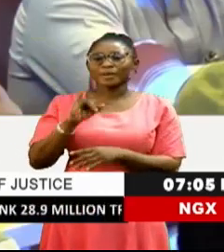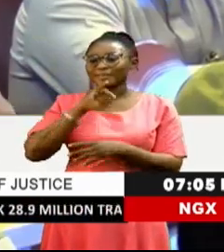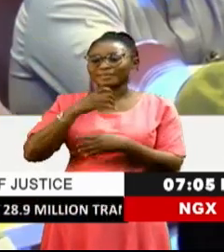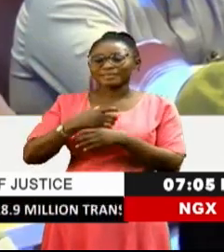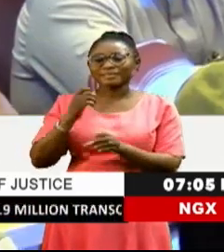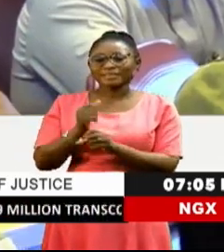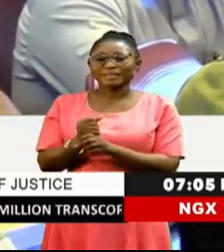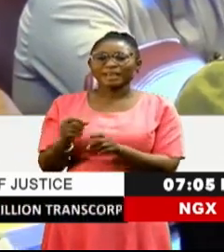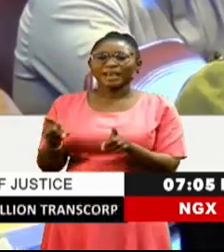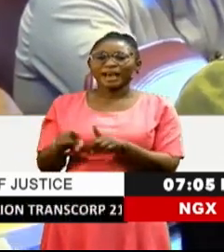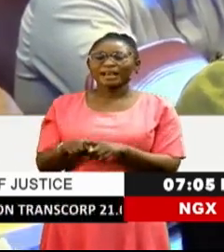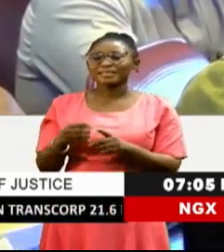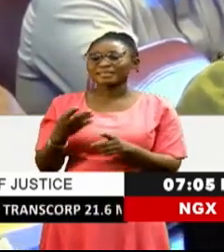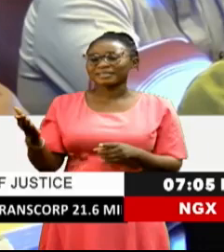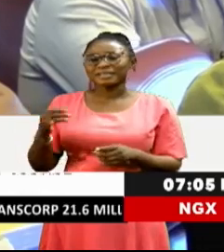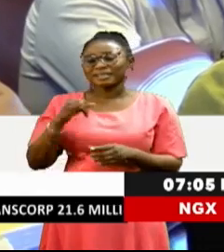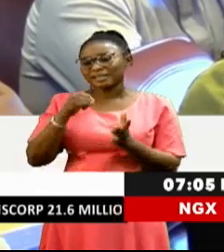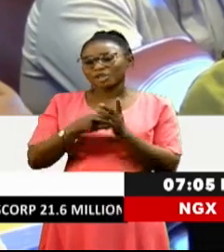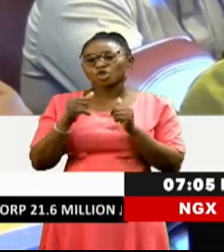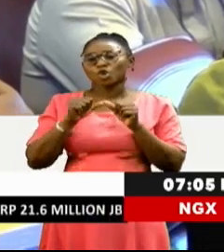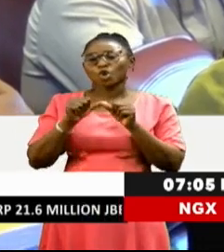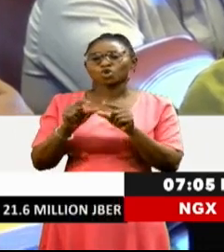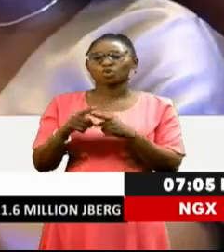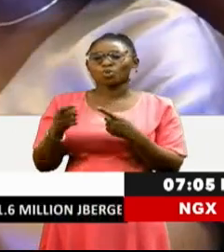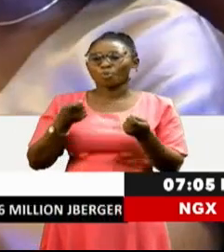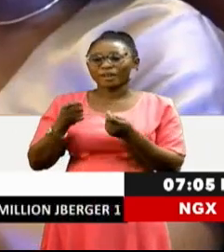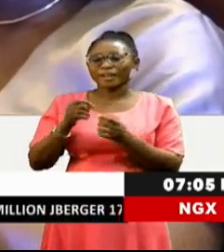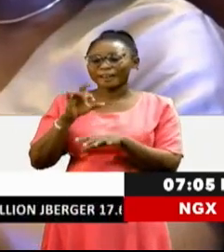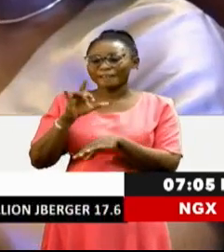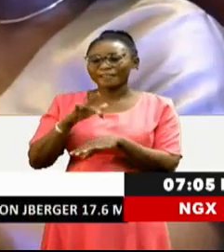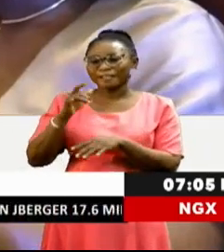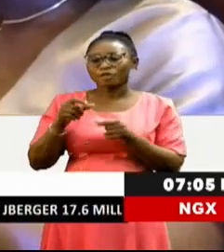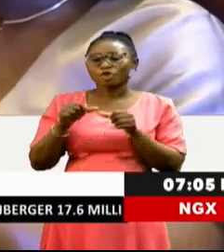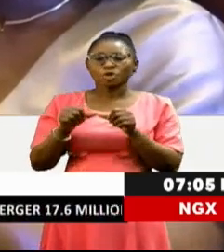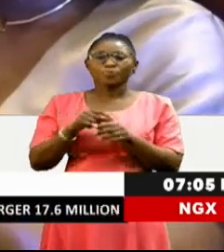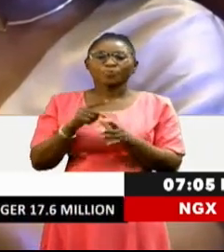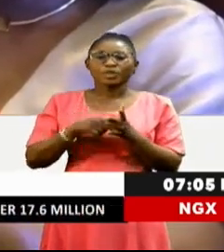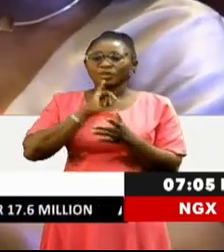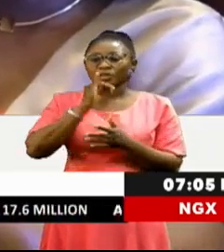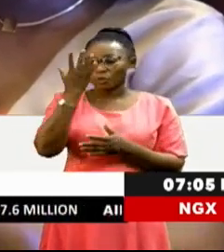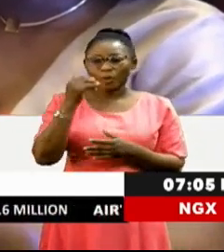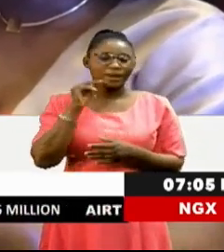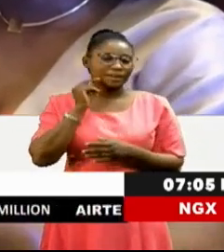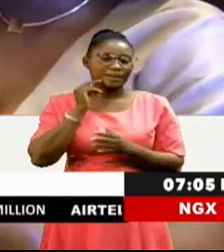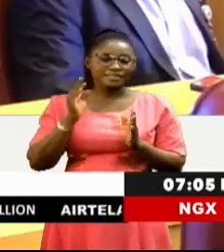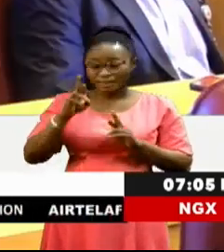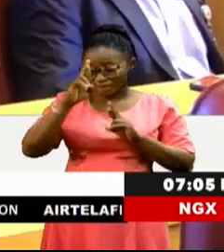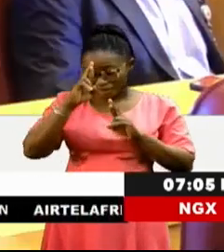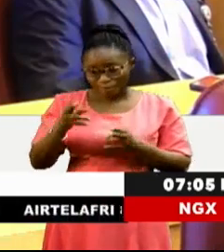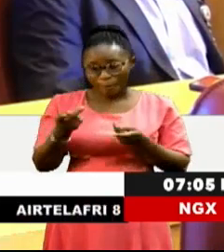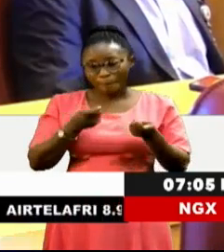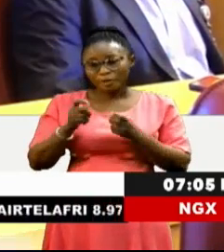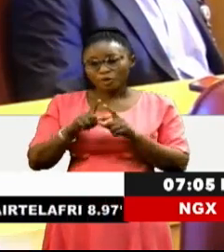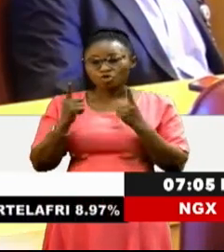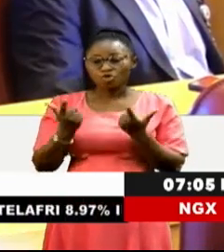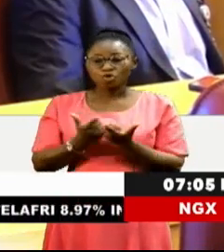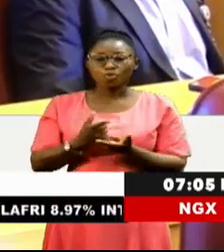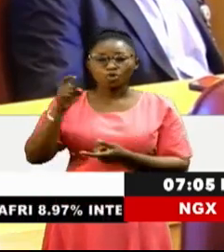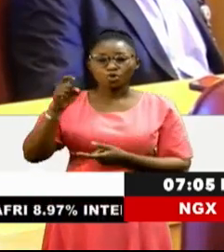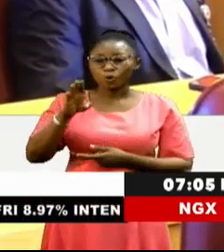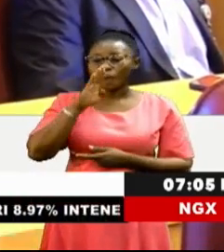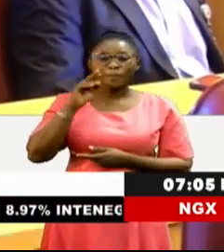built as an asset, it continuously managed and effectively sustained. This is why Nigerian Reputation Management Group should be